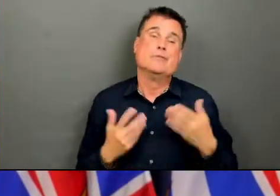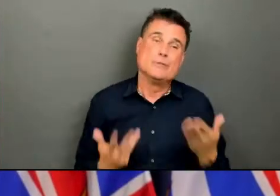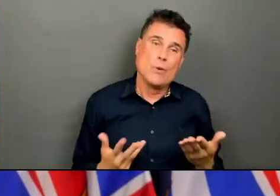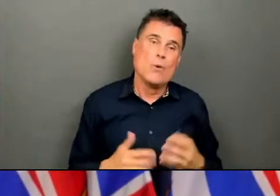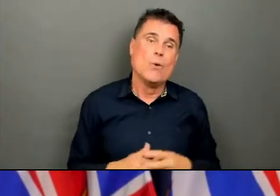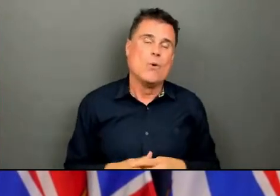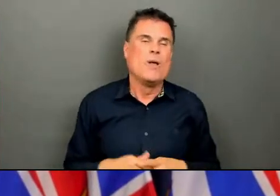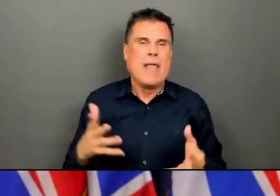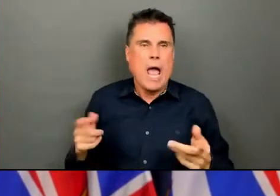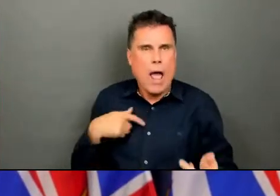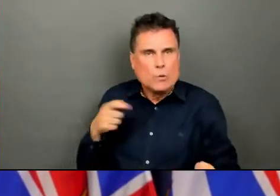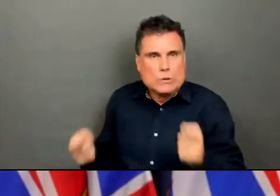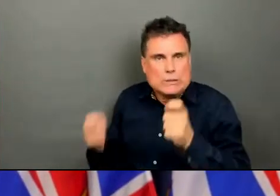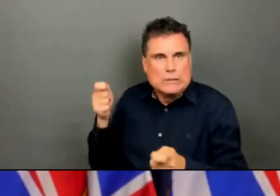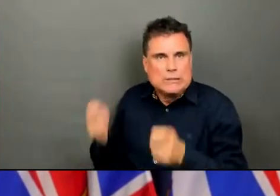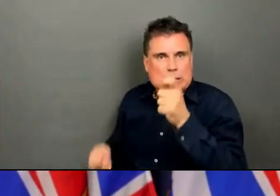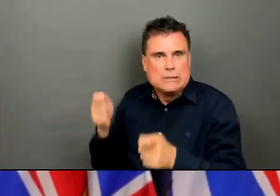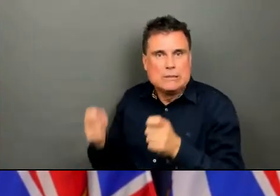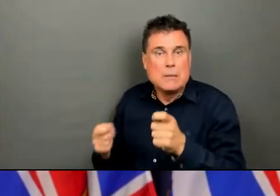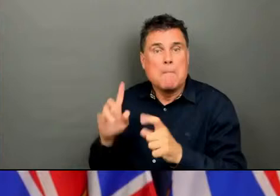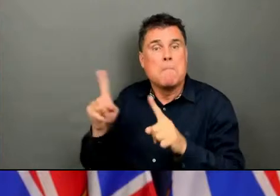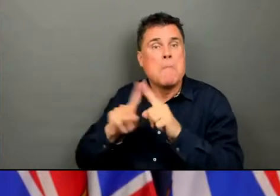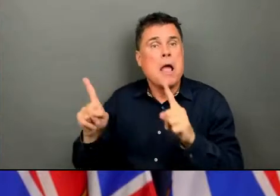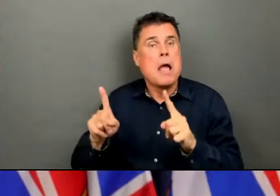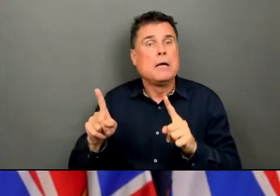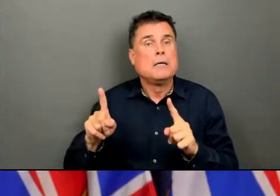from 10 days ago,